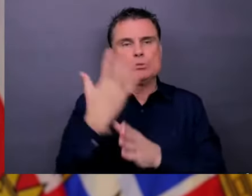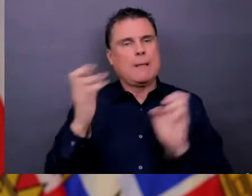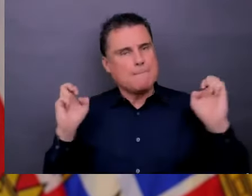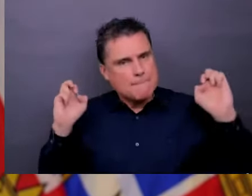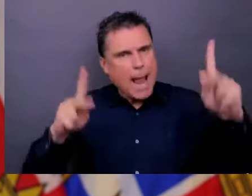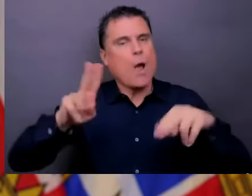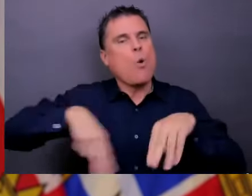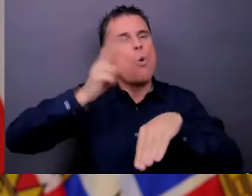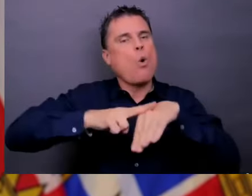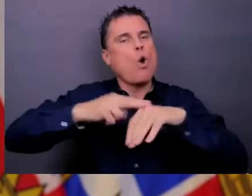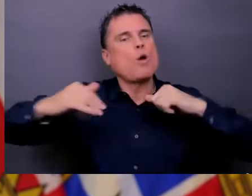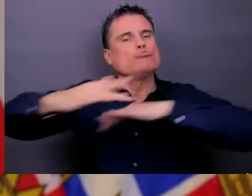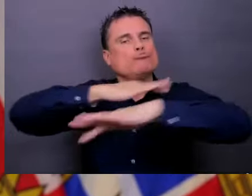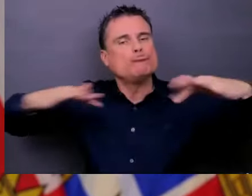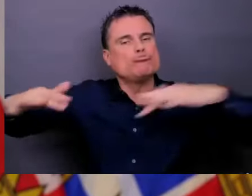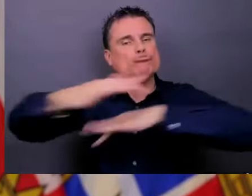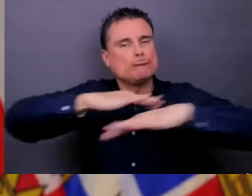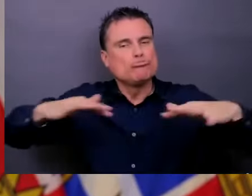delaying our recovery?